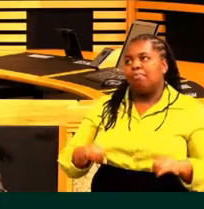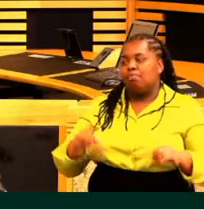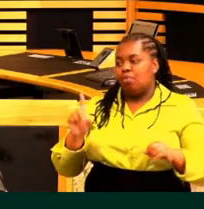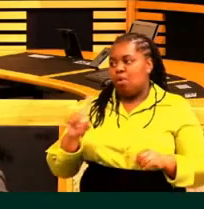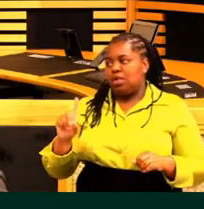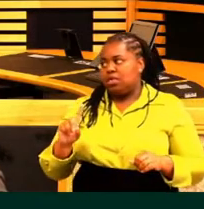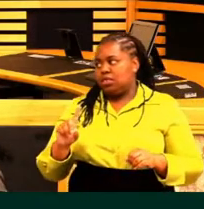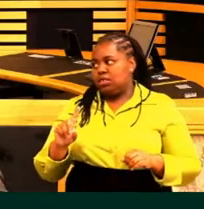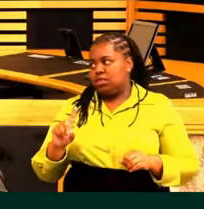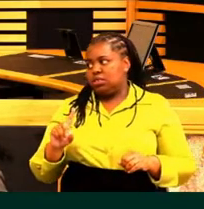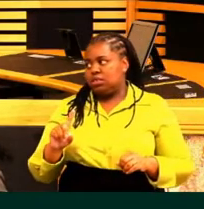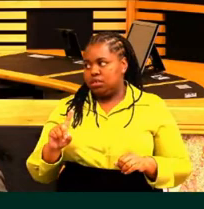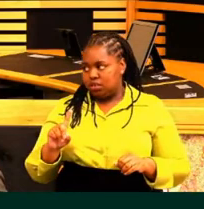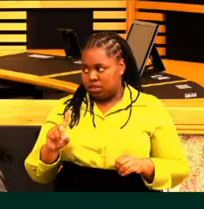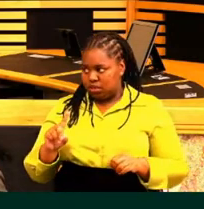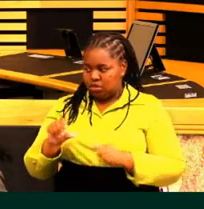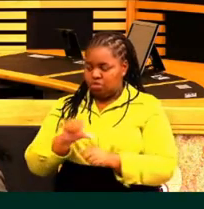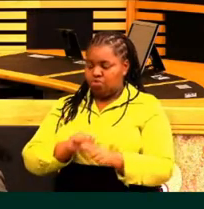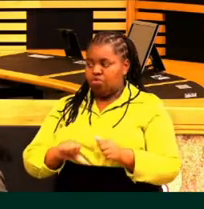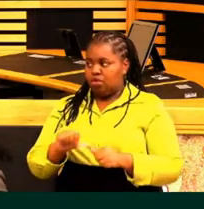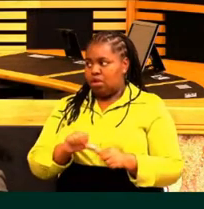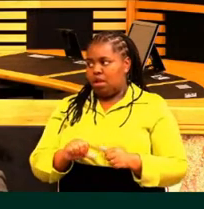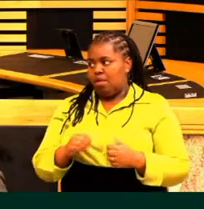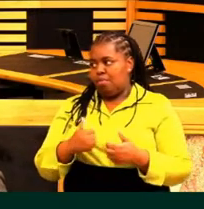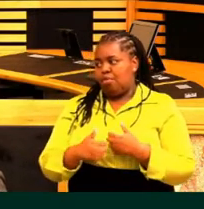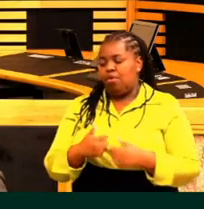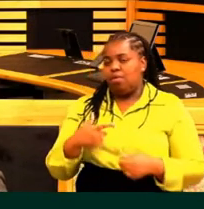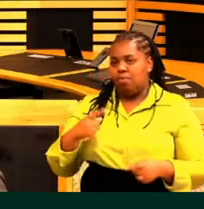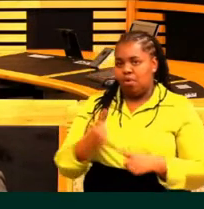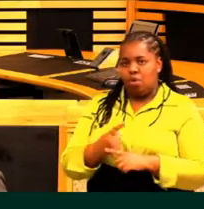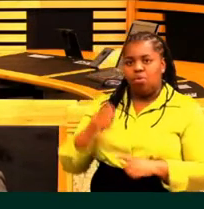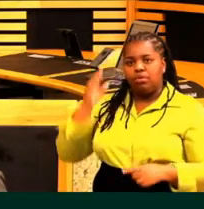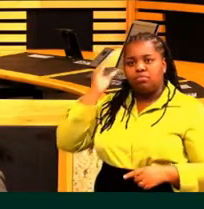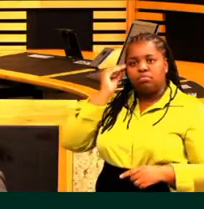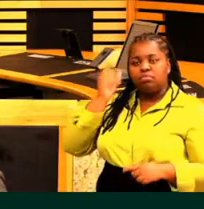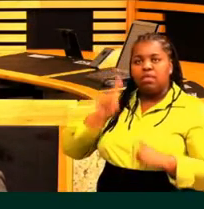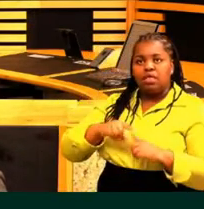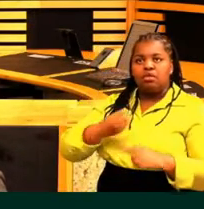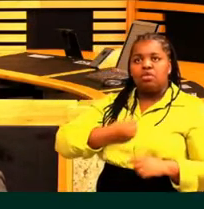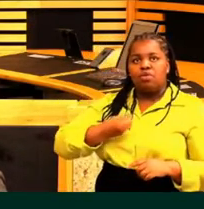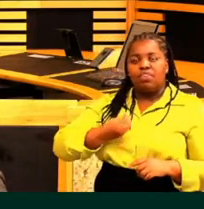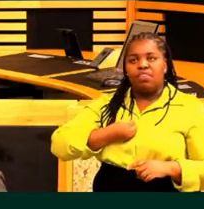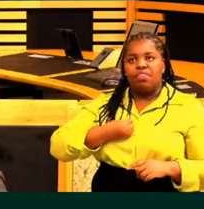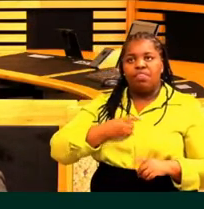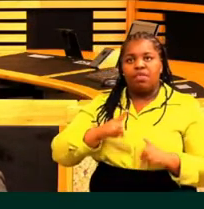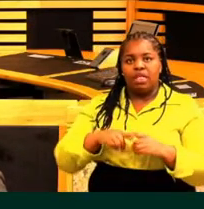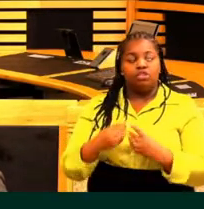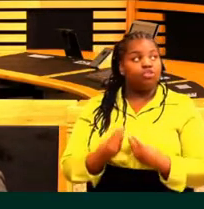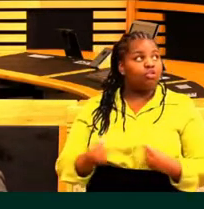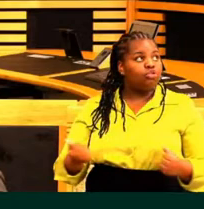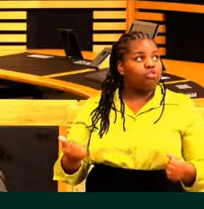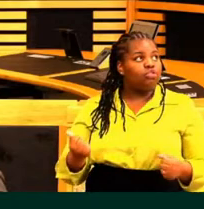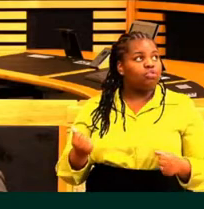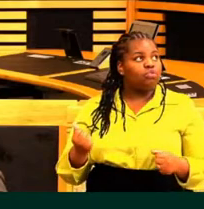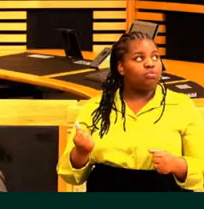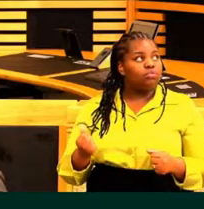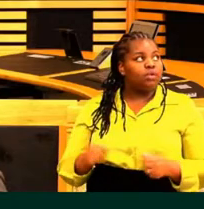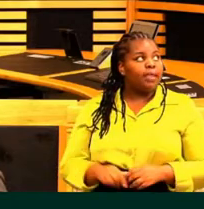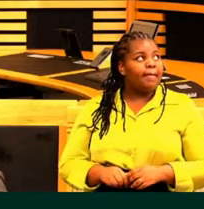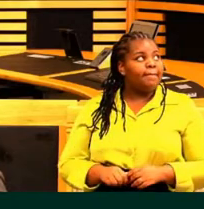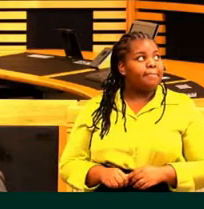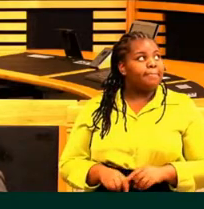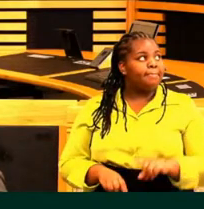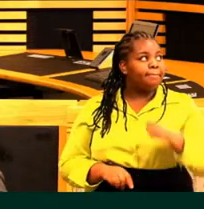common common social problems faced by young people and innovating solutions to address them